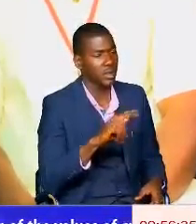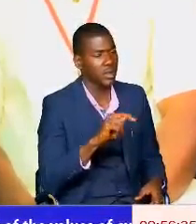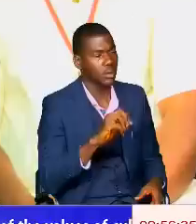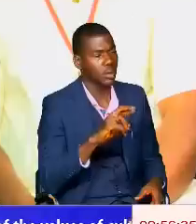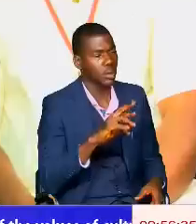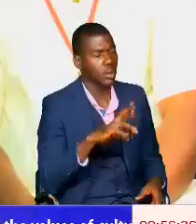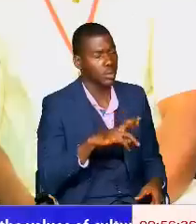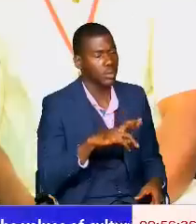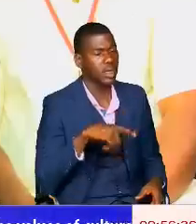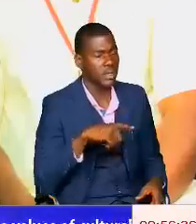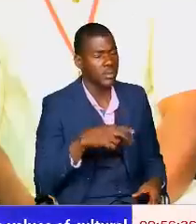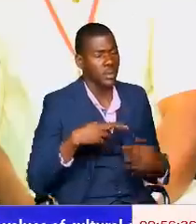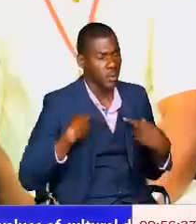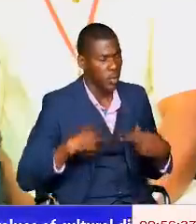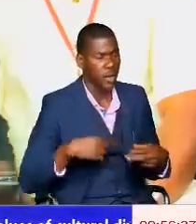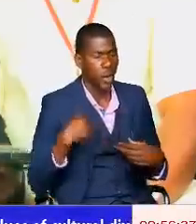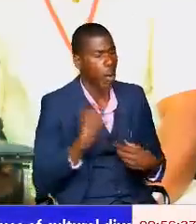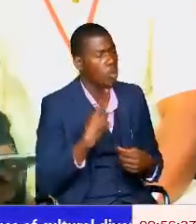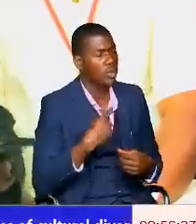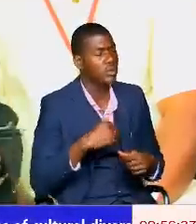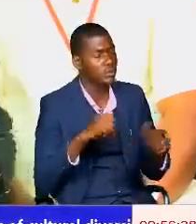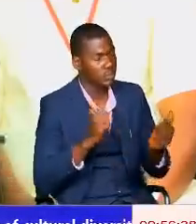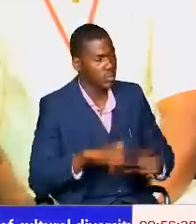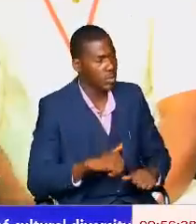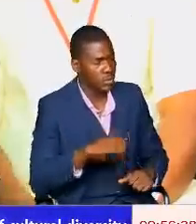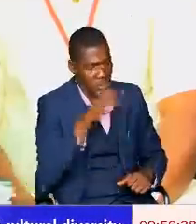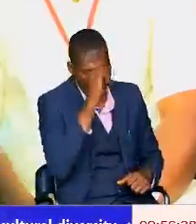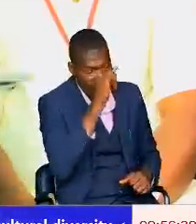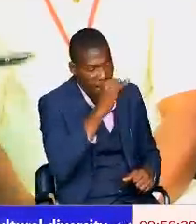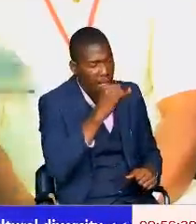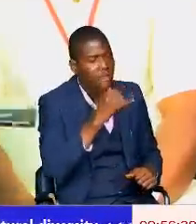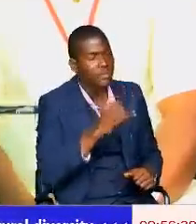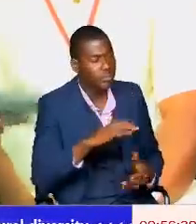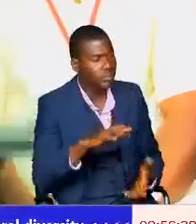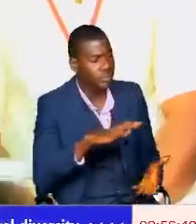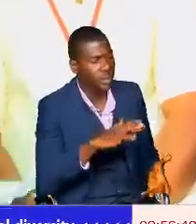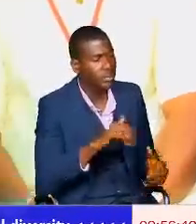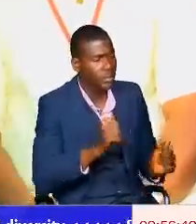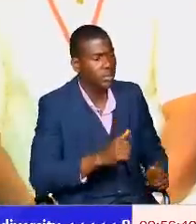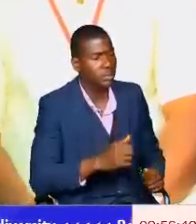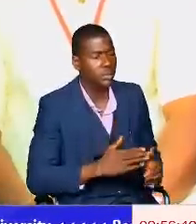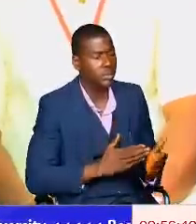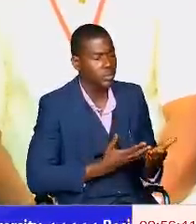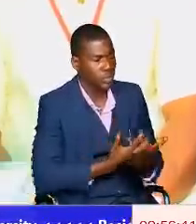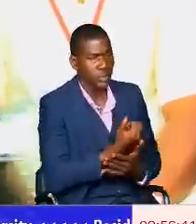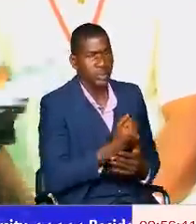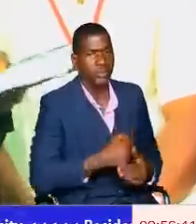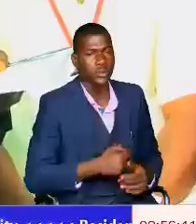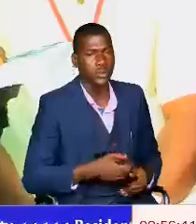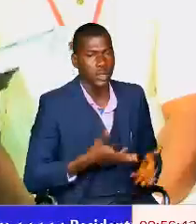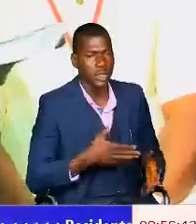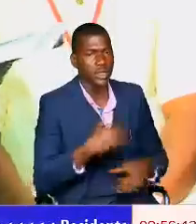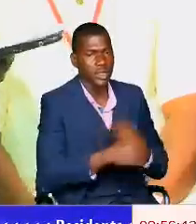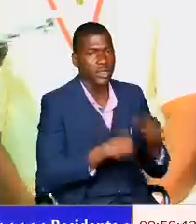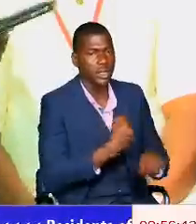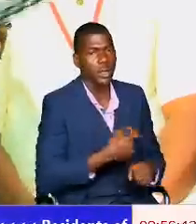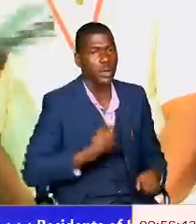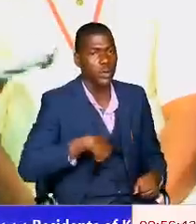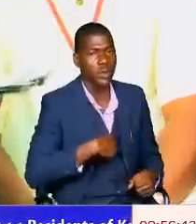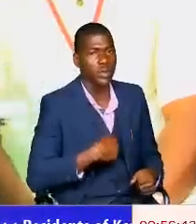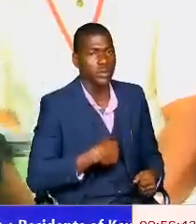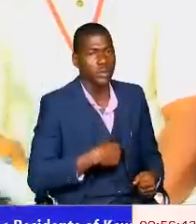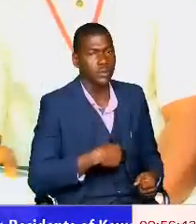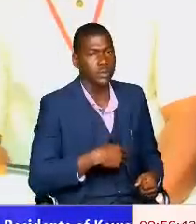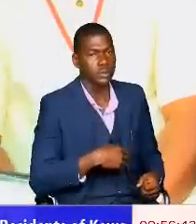that is always willing. And a lot of you have been coming with ideas. And I'm sure this year we have received people from Brekete